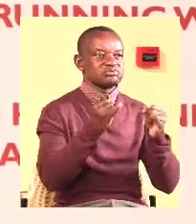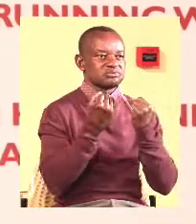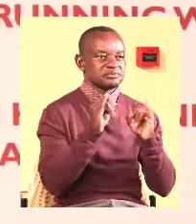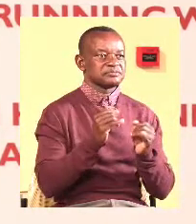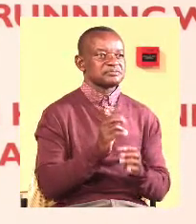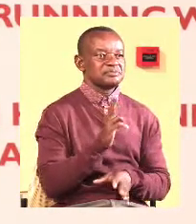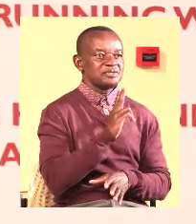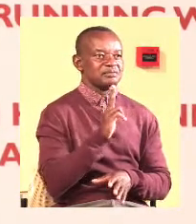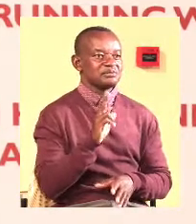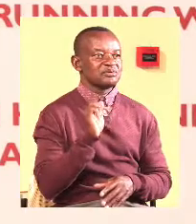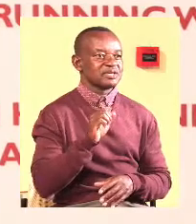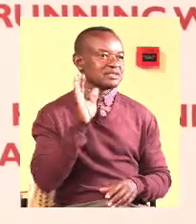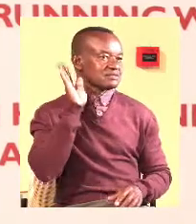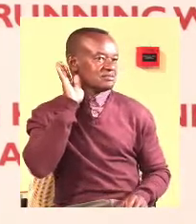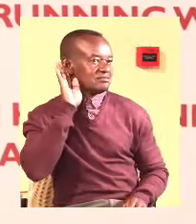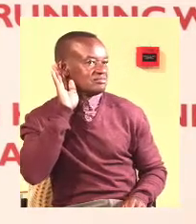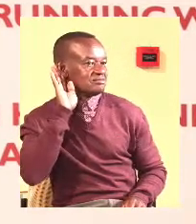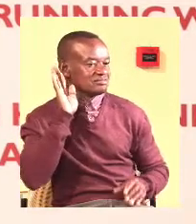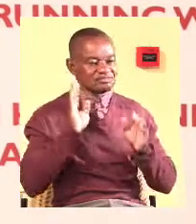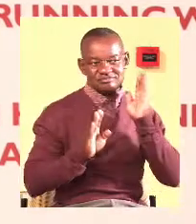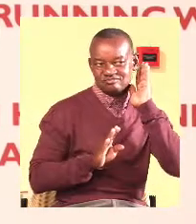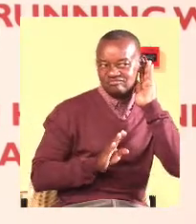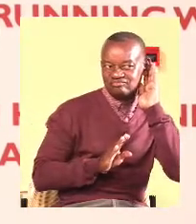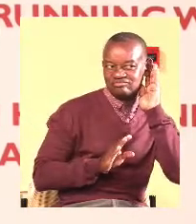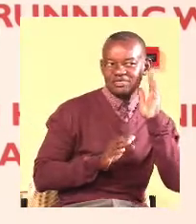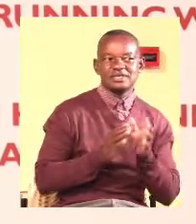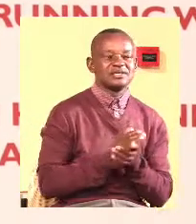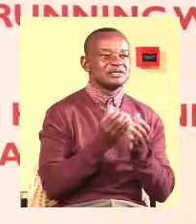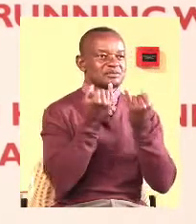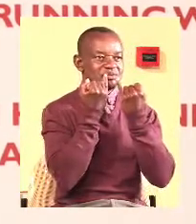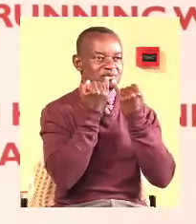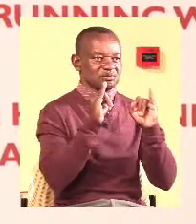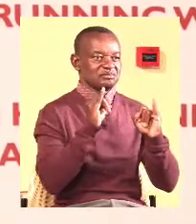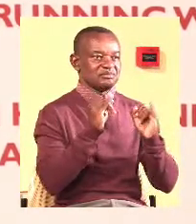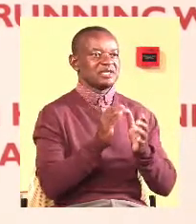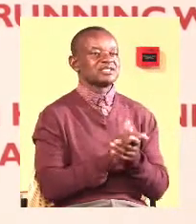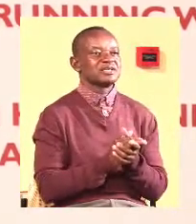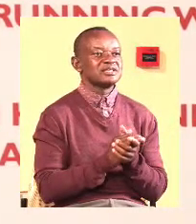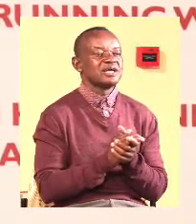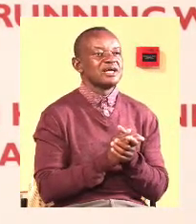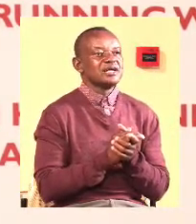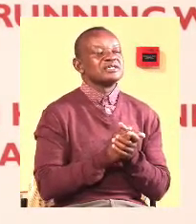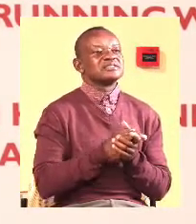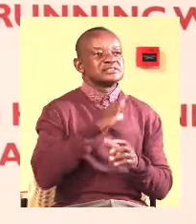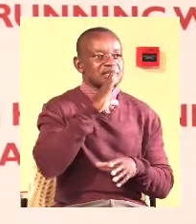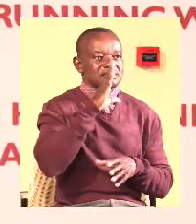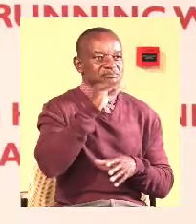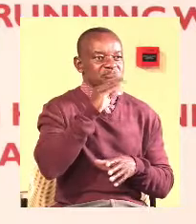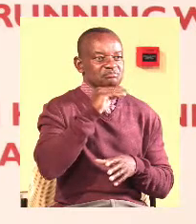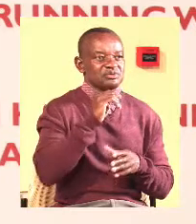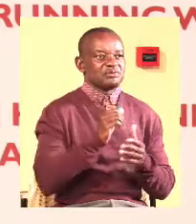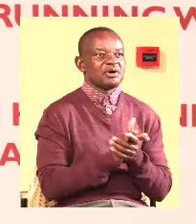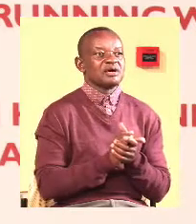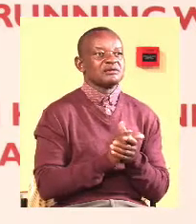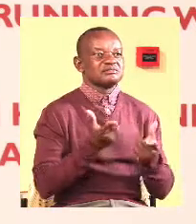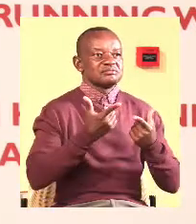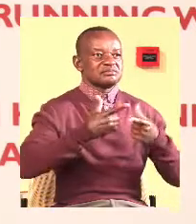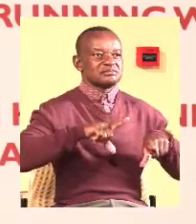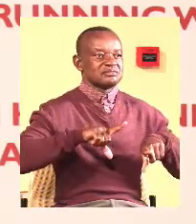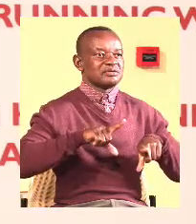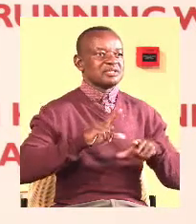own language. That makes it easy for people to understand. So that is one powerful